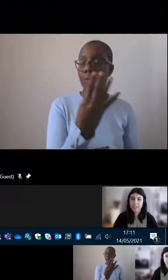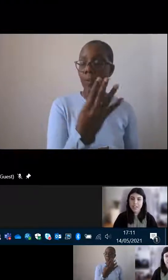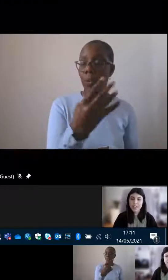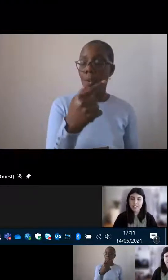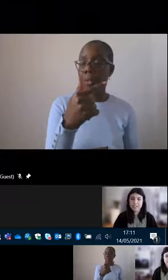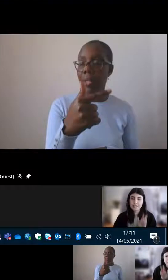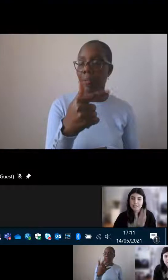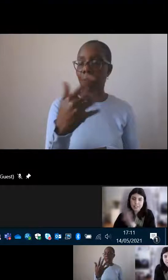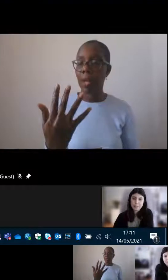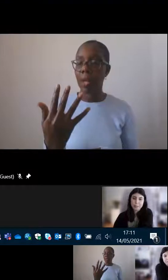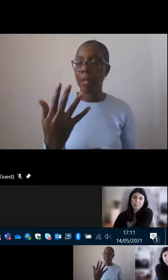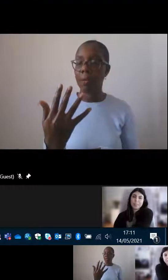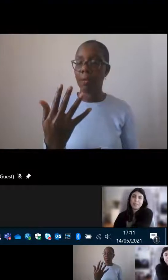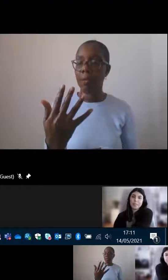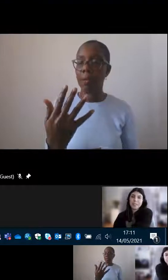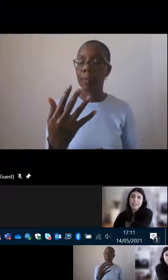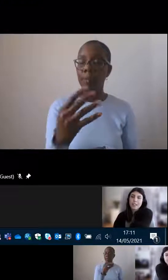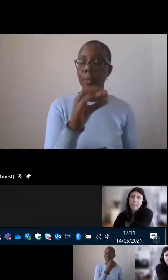475